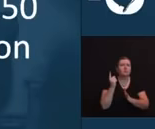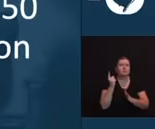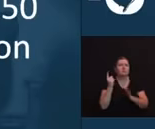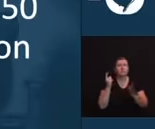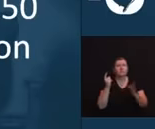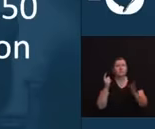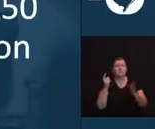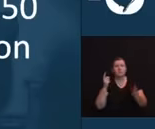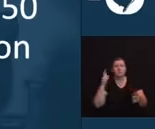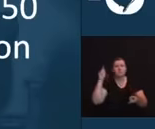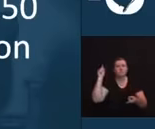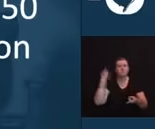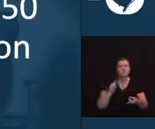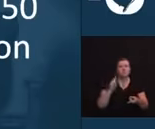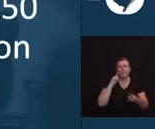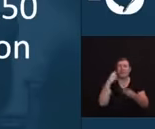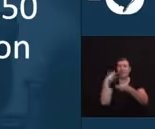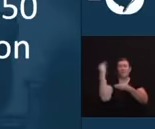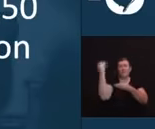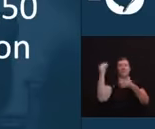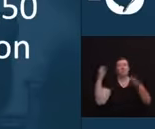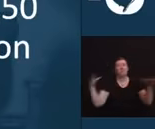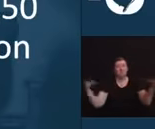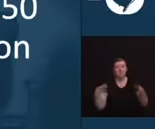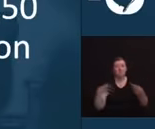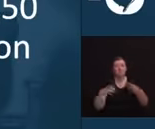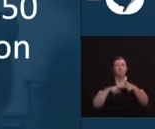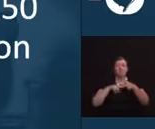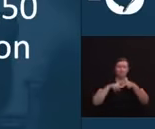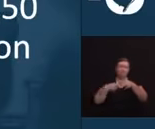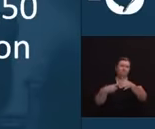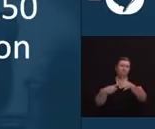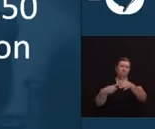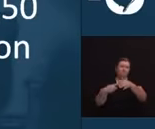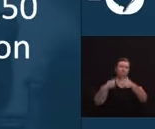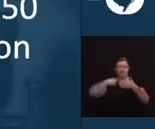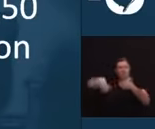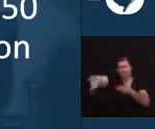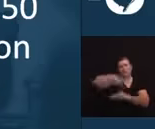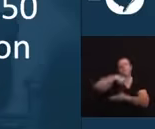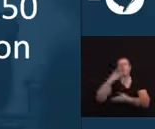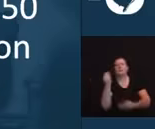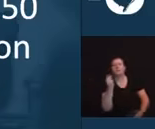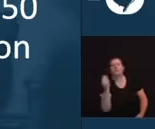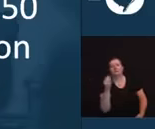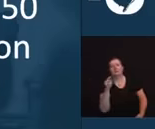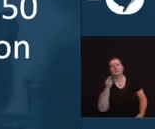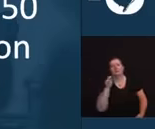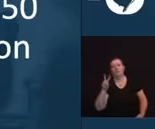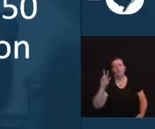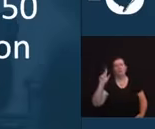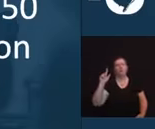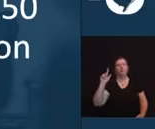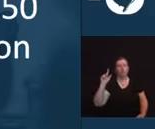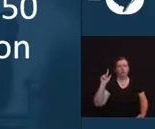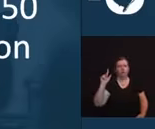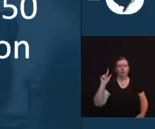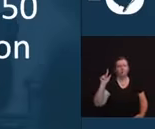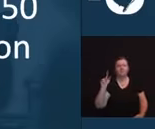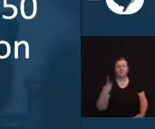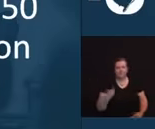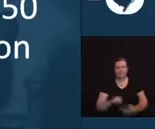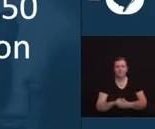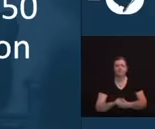outdoor gatherings will take effect in 1 week, 1 week from today, Monday, November 23rd. As a reminder, by the way, and this